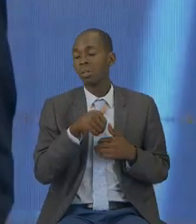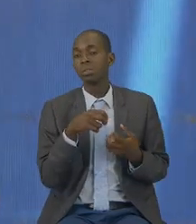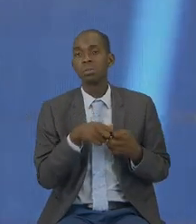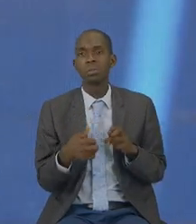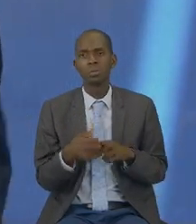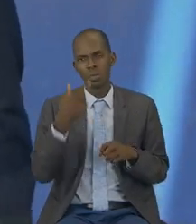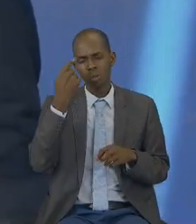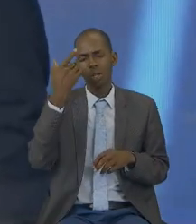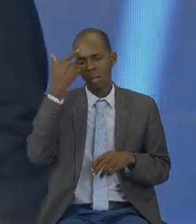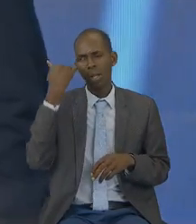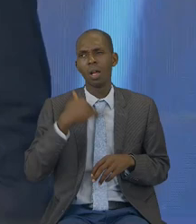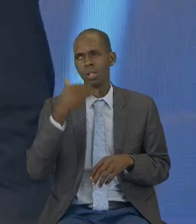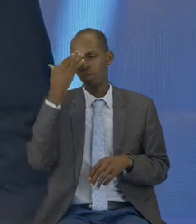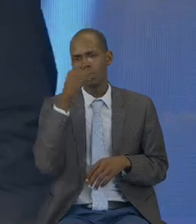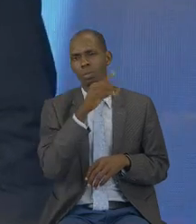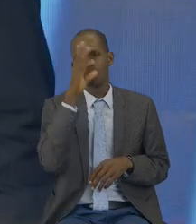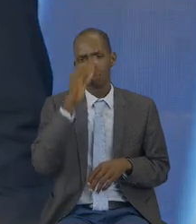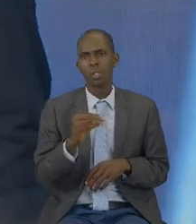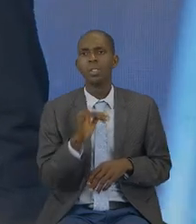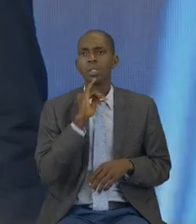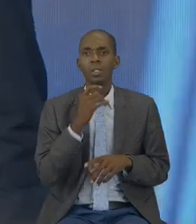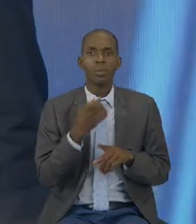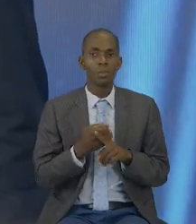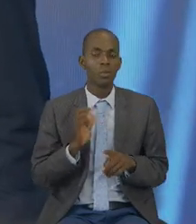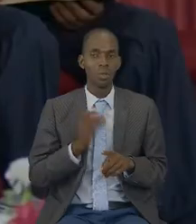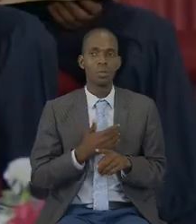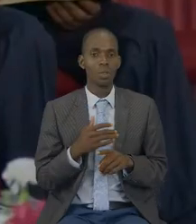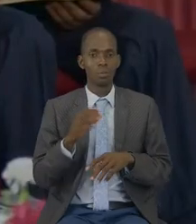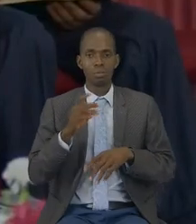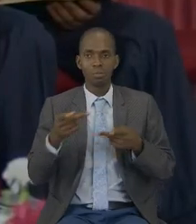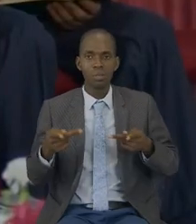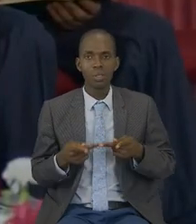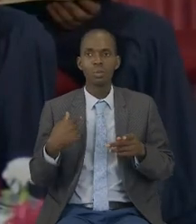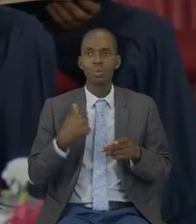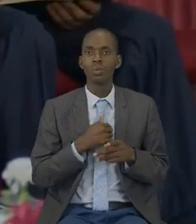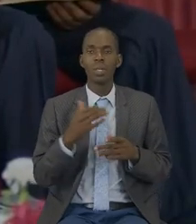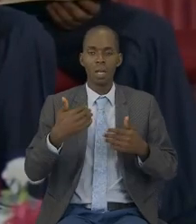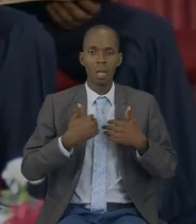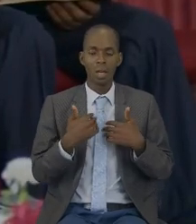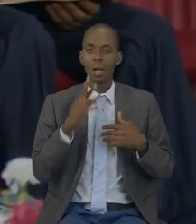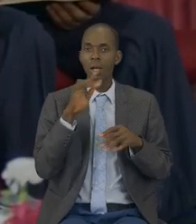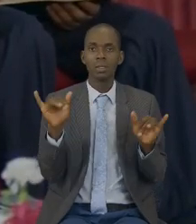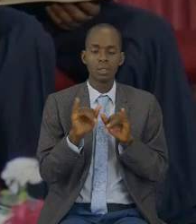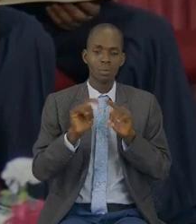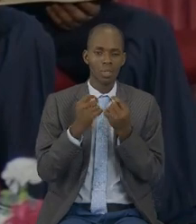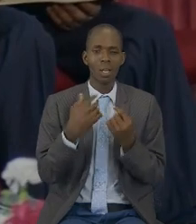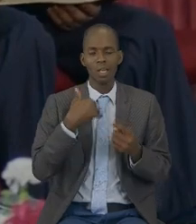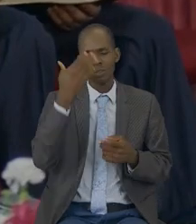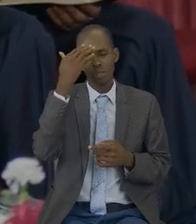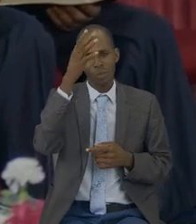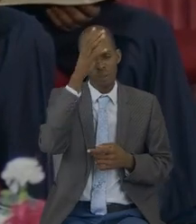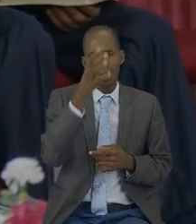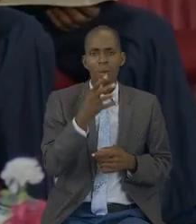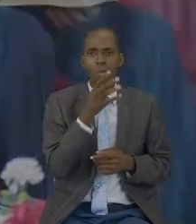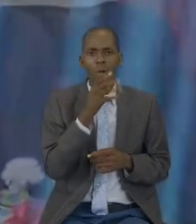know the man. I know the man is from our place. We speak the same language. I know the mother. I know the father. Before you know,